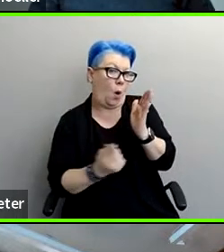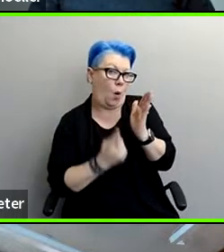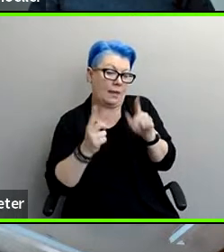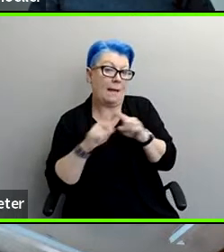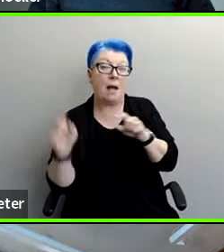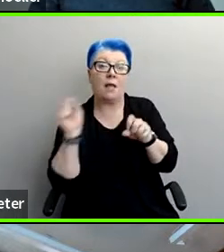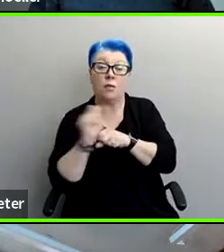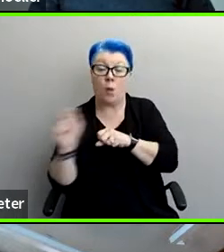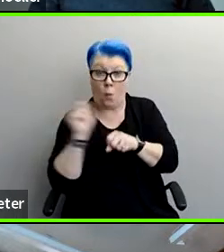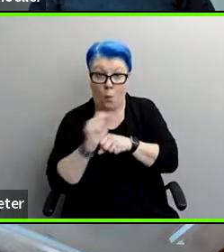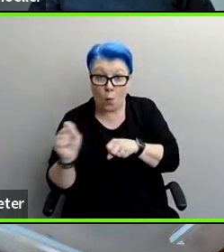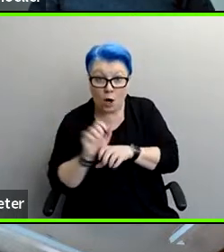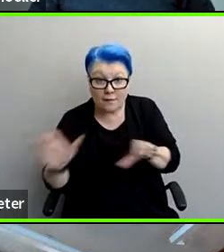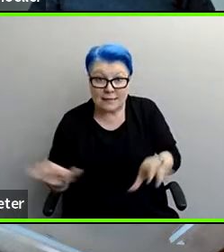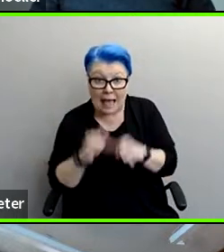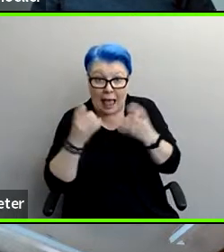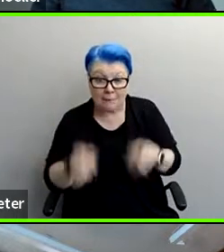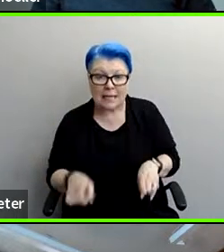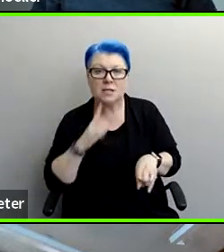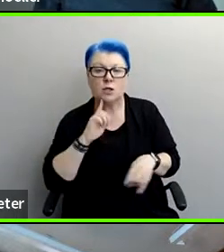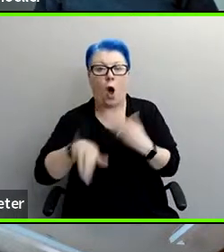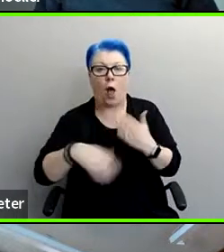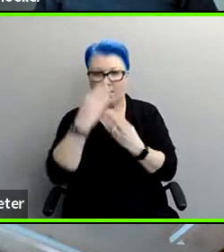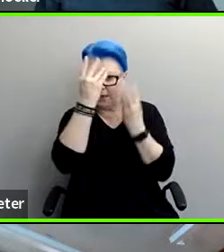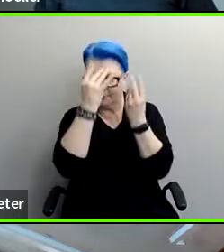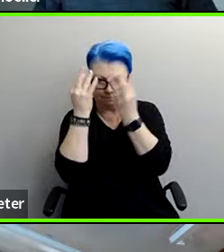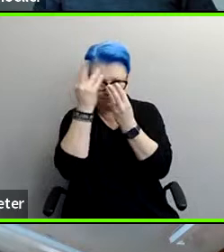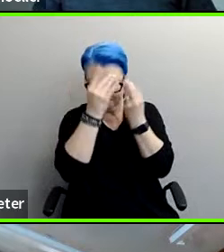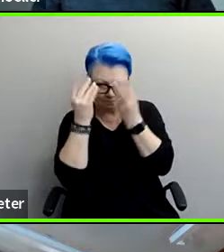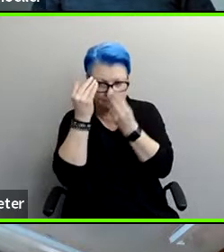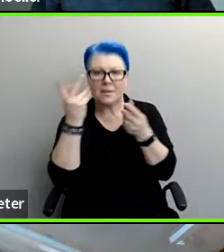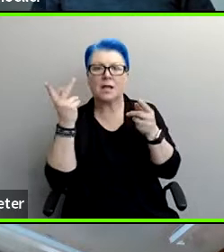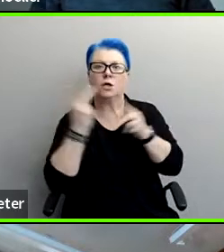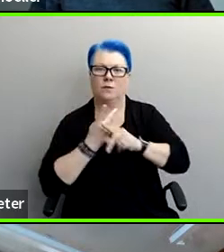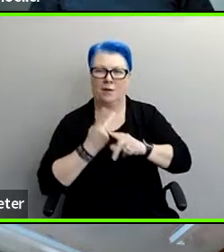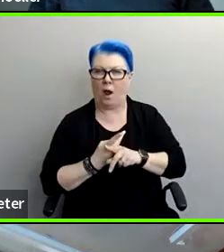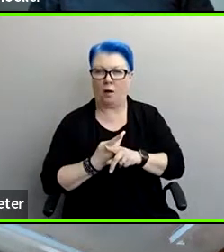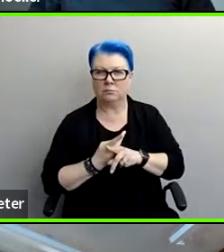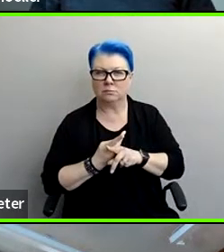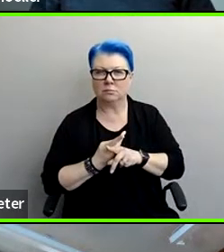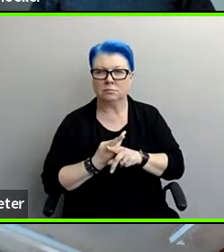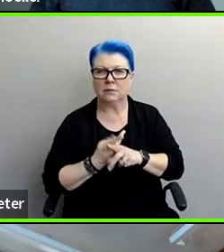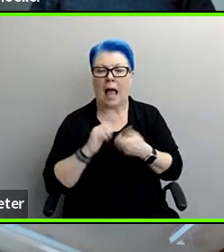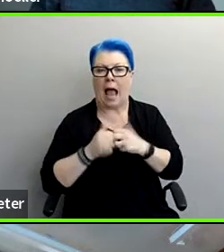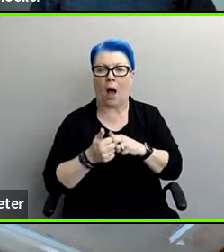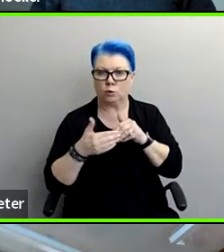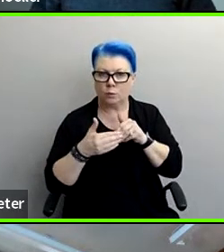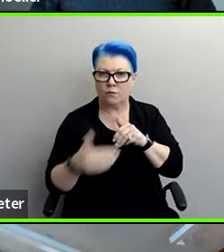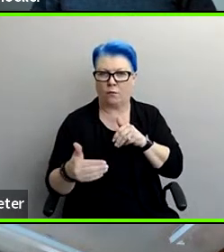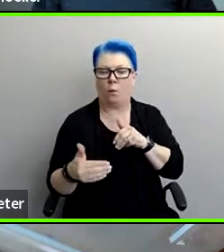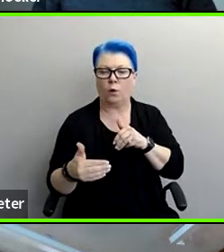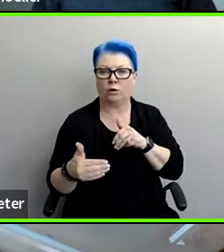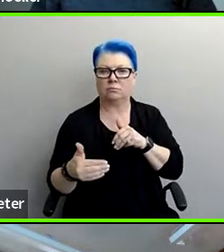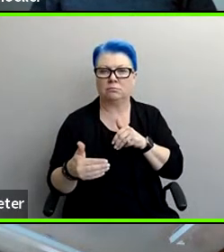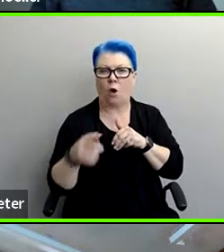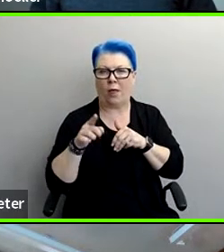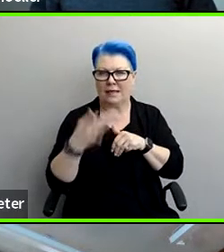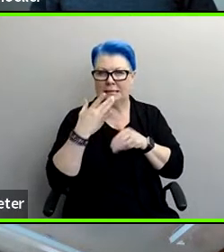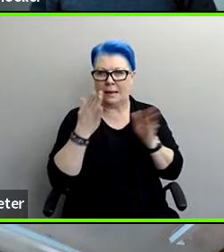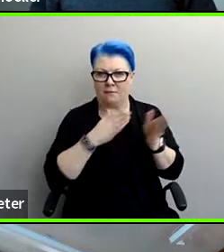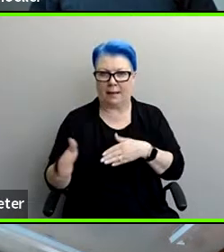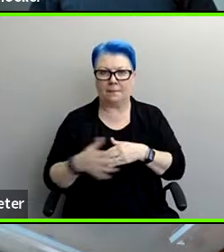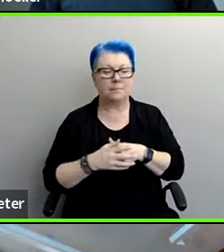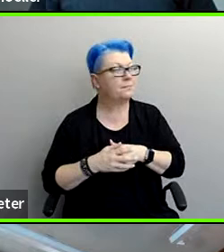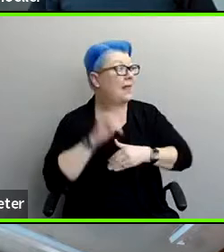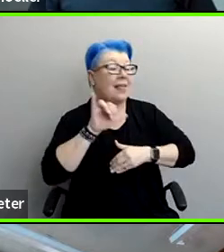is all of the brainstorming around what needs to happen to move forward on such a plan. And that